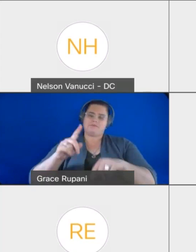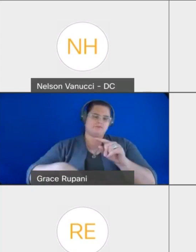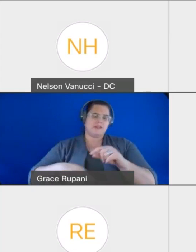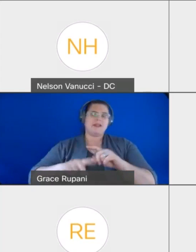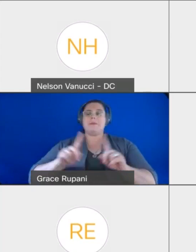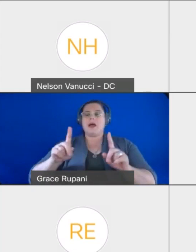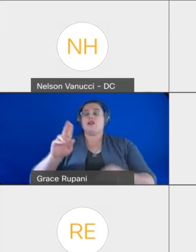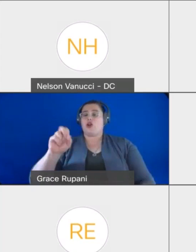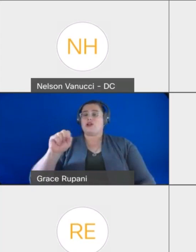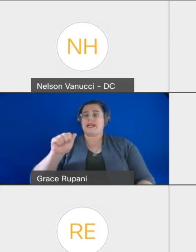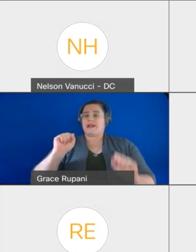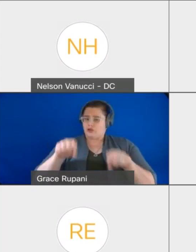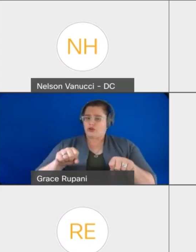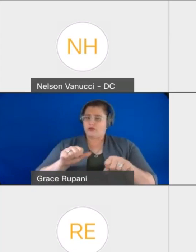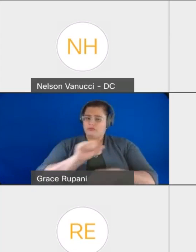services.